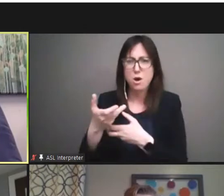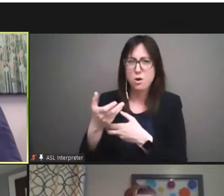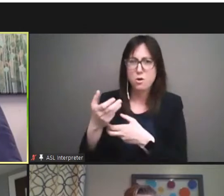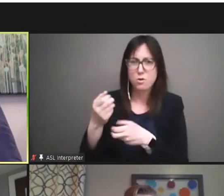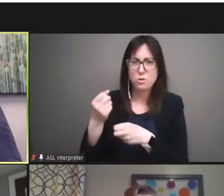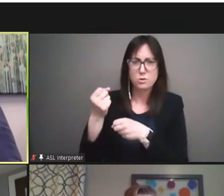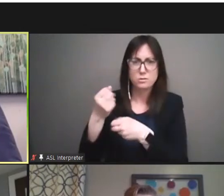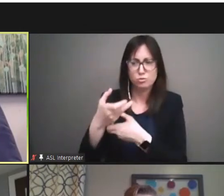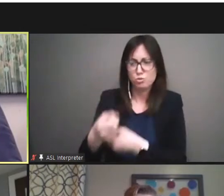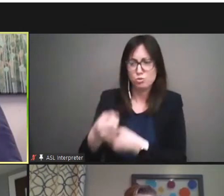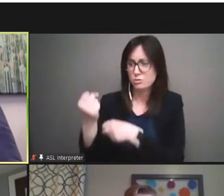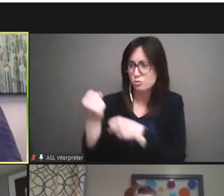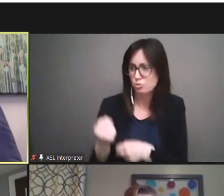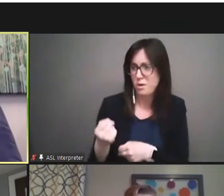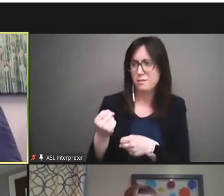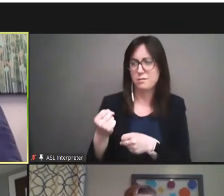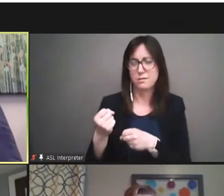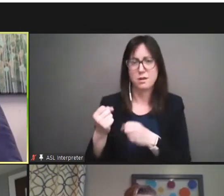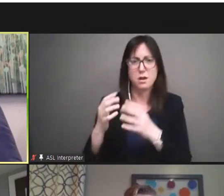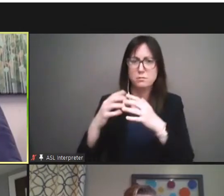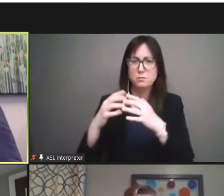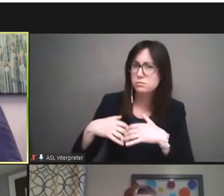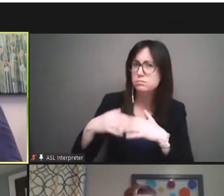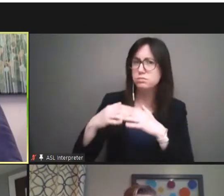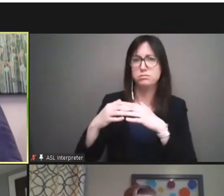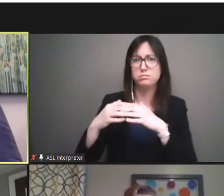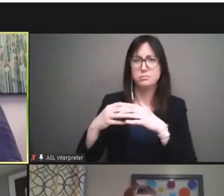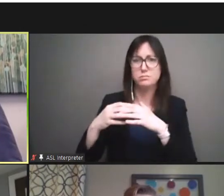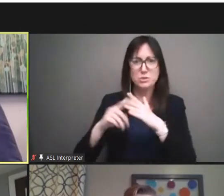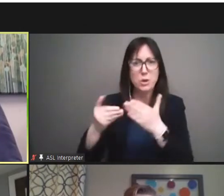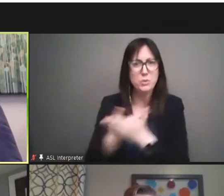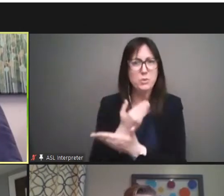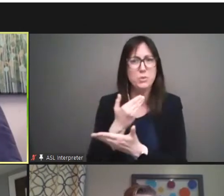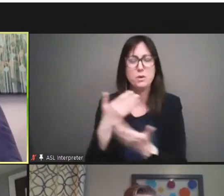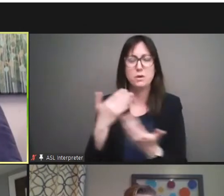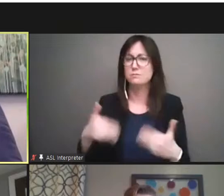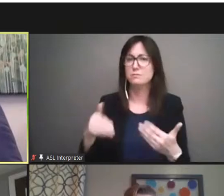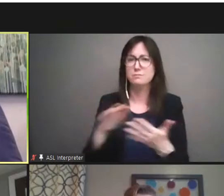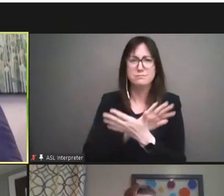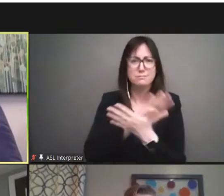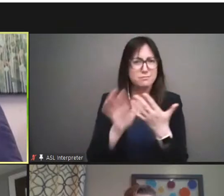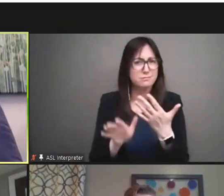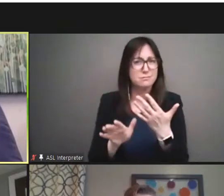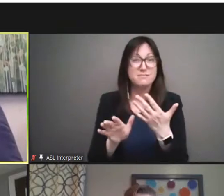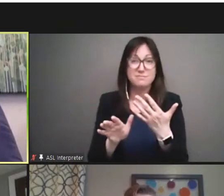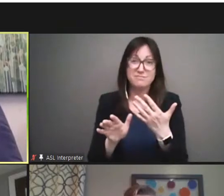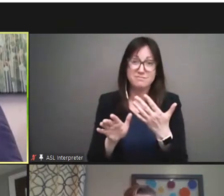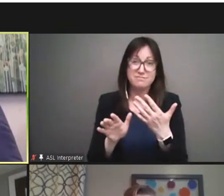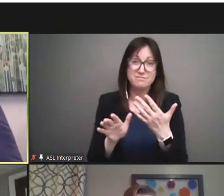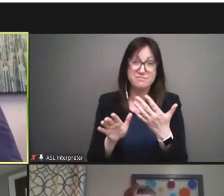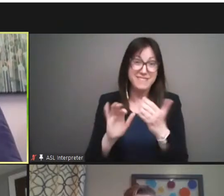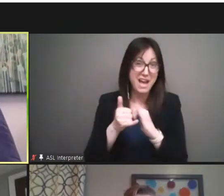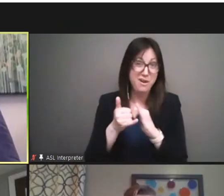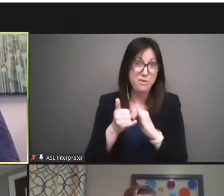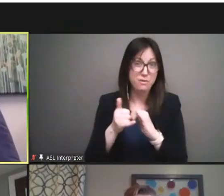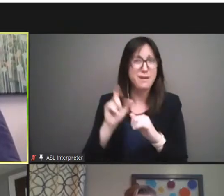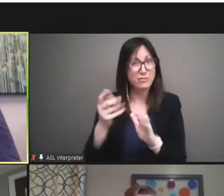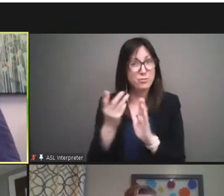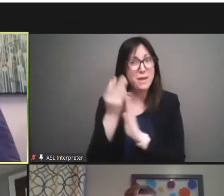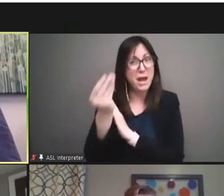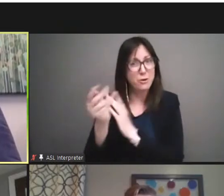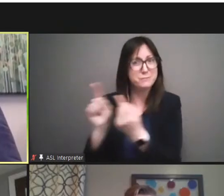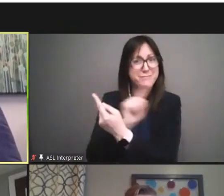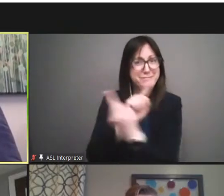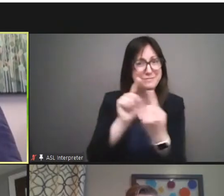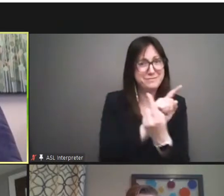building it from the bottom. So those things are all really connected for me.